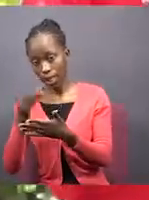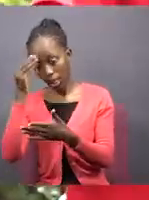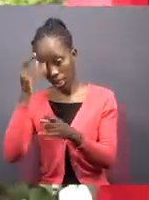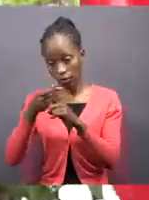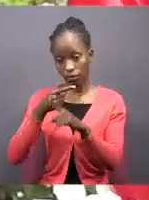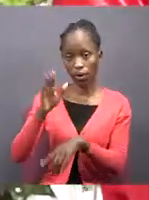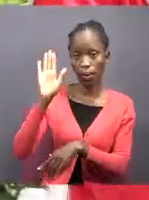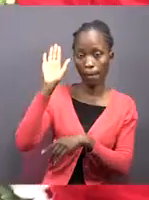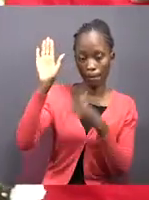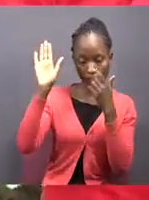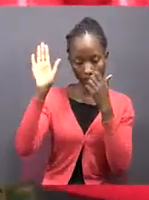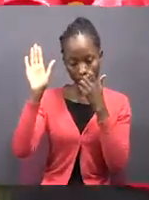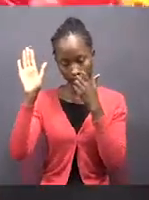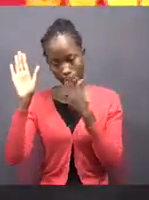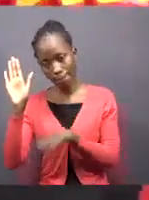done.